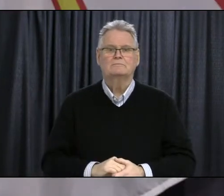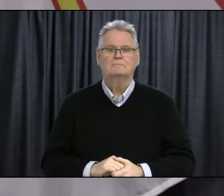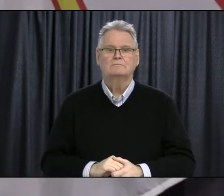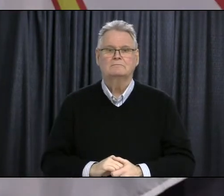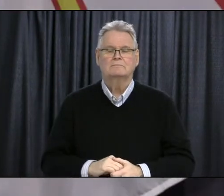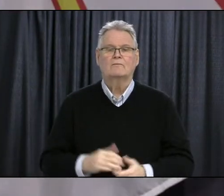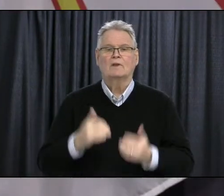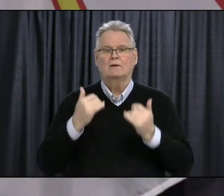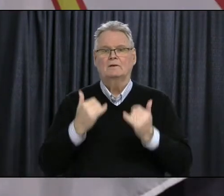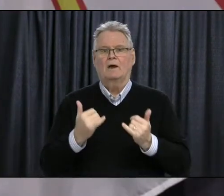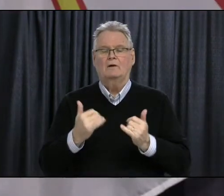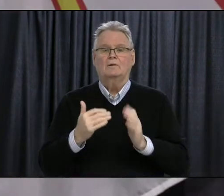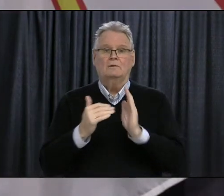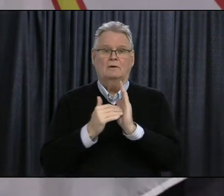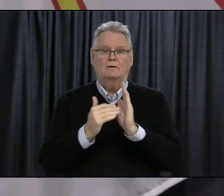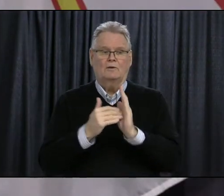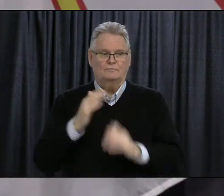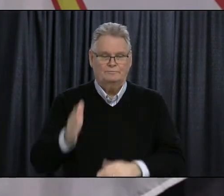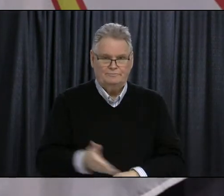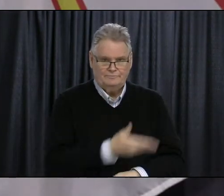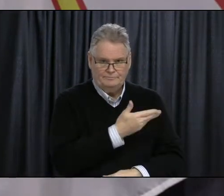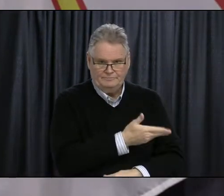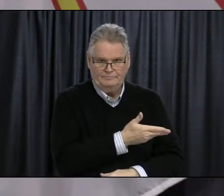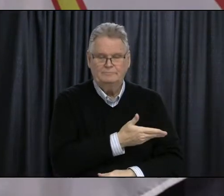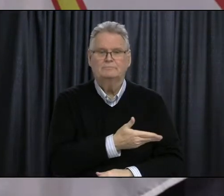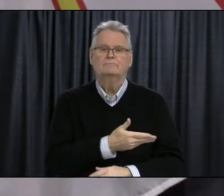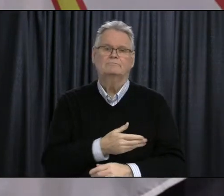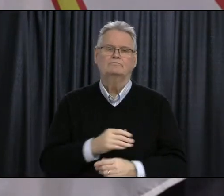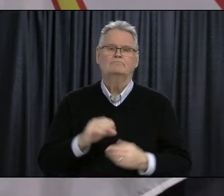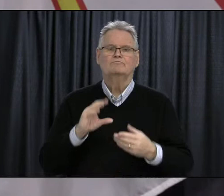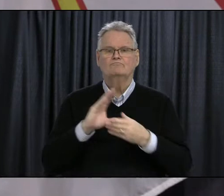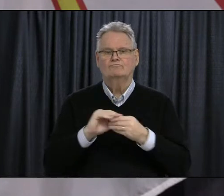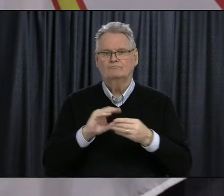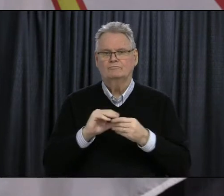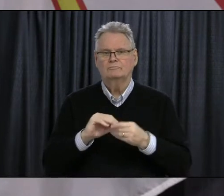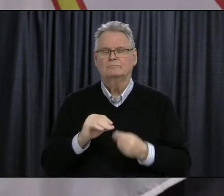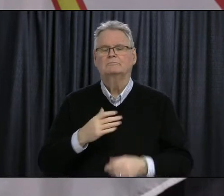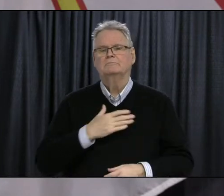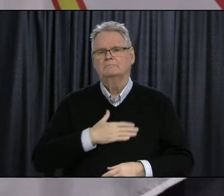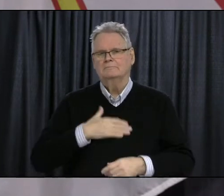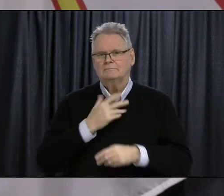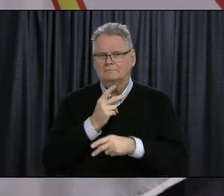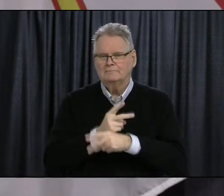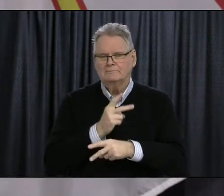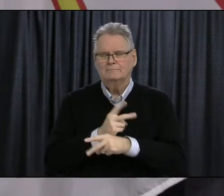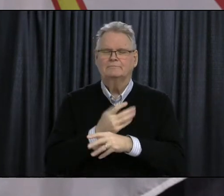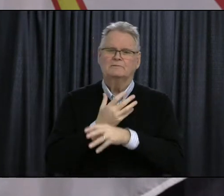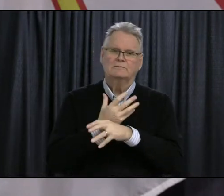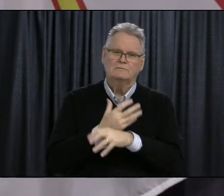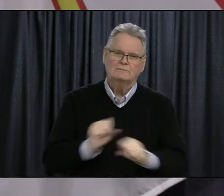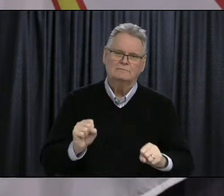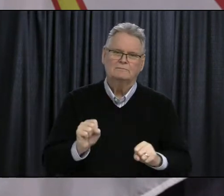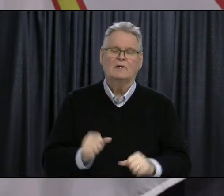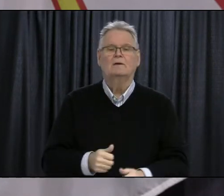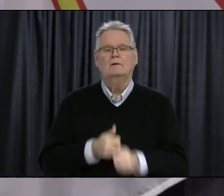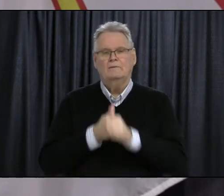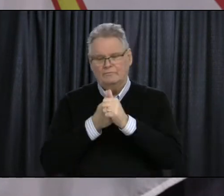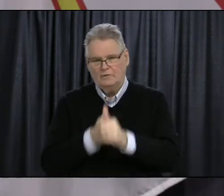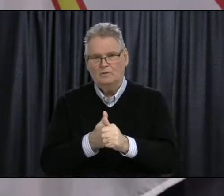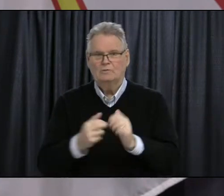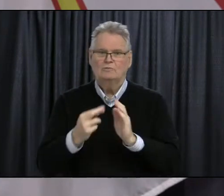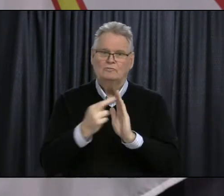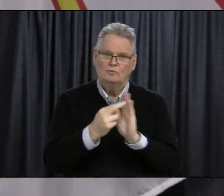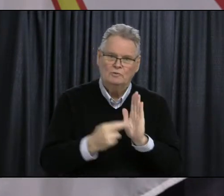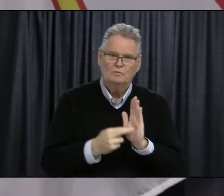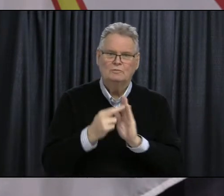take care, stay safe, try to be sure to follow the public health measures to keep yourselves and your loved ones as safe as